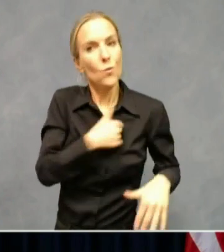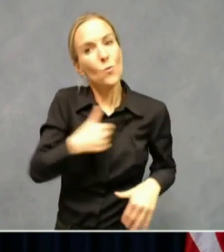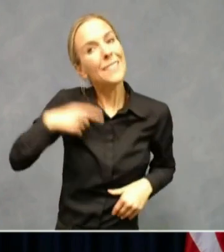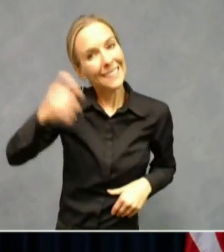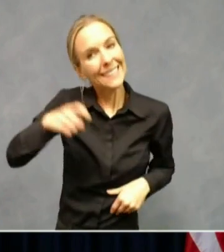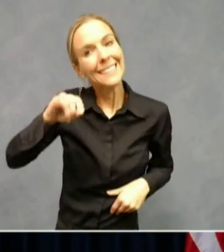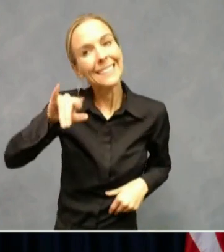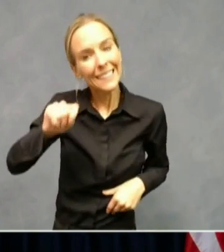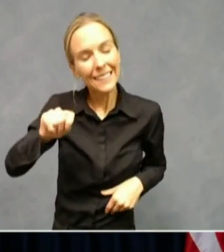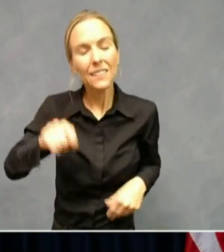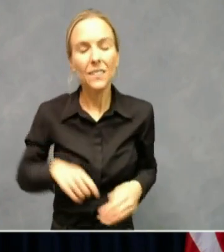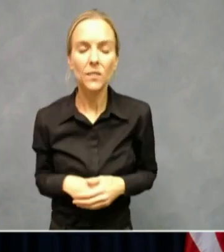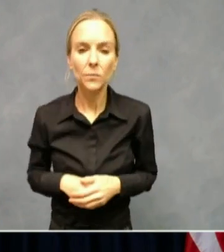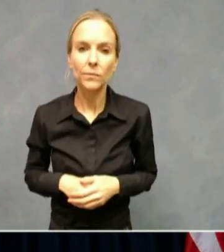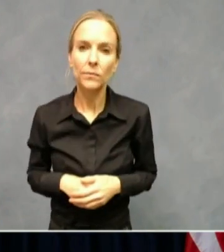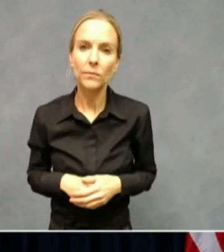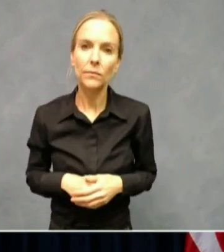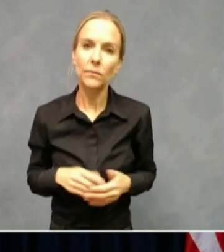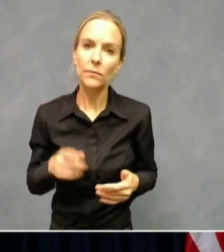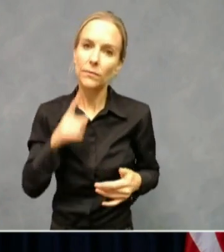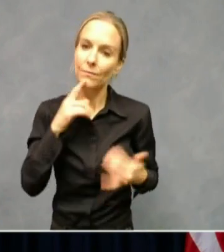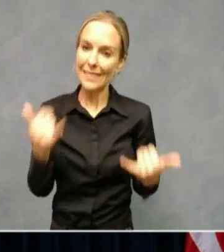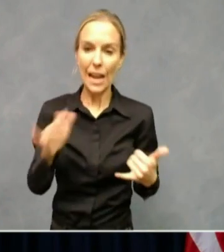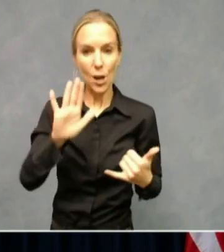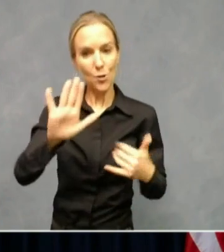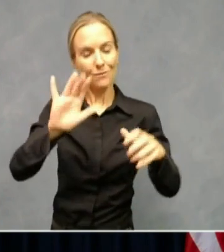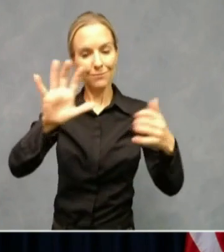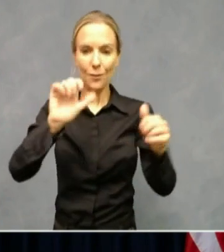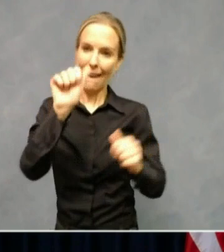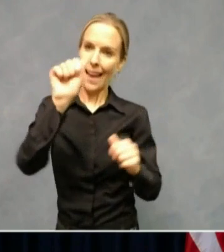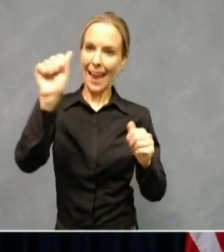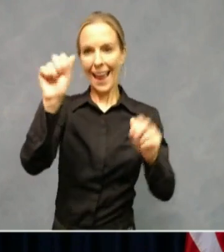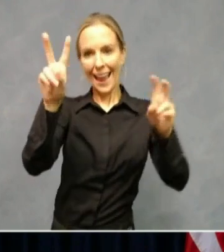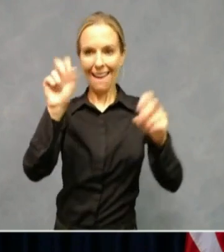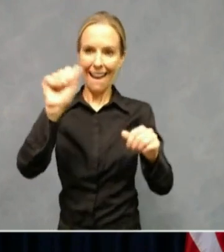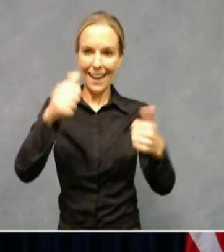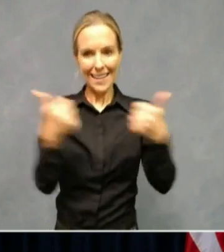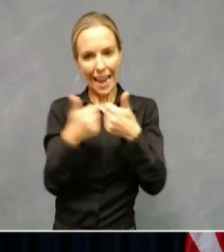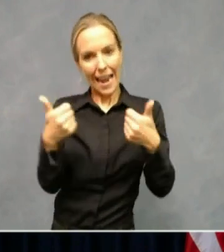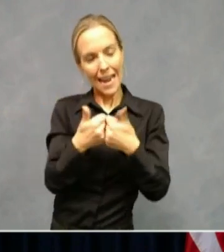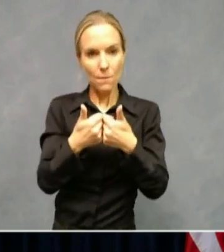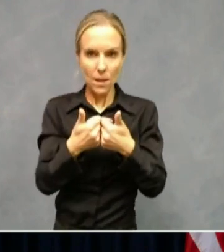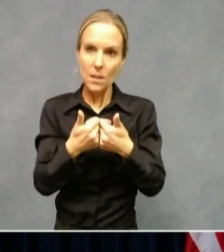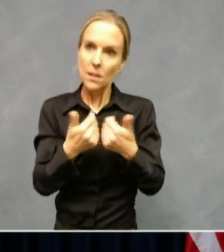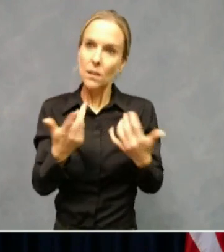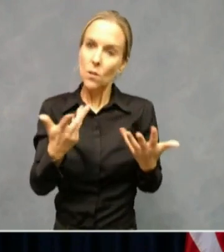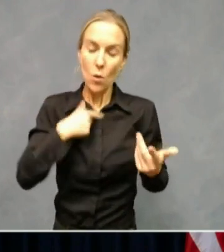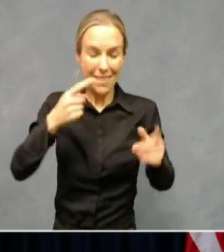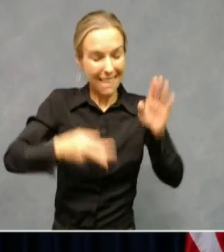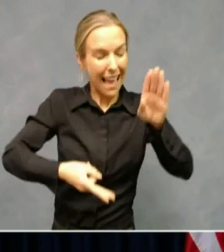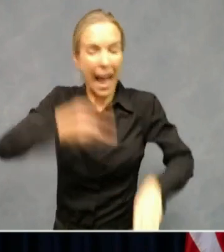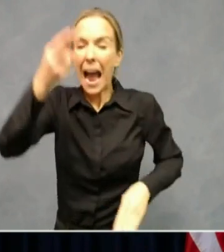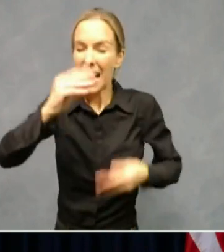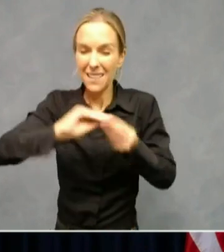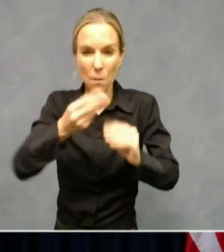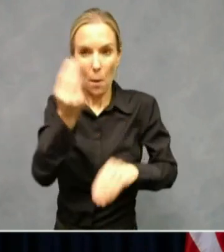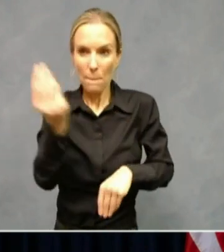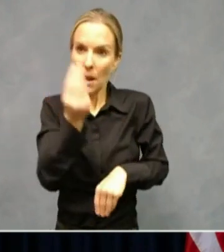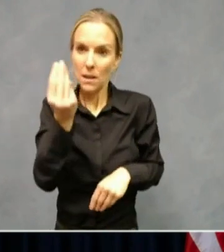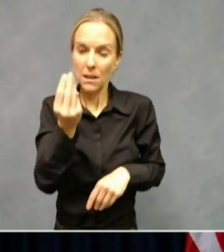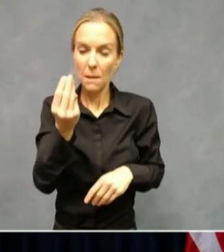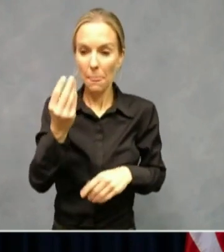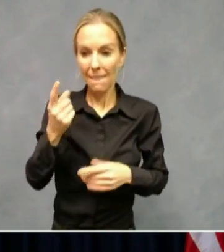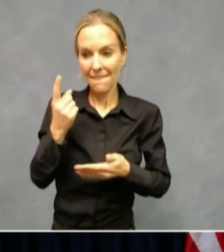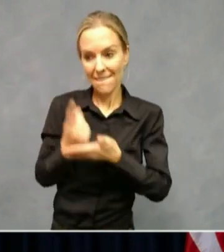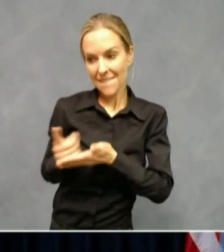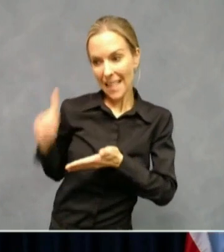We need everybody to bring their A game right now because today we're reporting the highest Monday that we've ever reported. In fact, the last 7 days, 5 of them